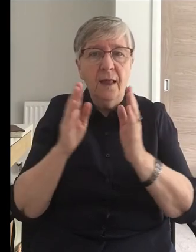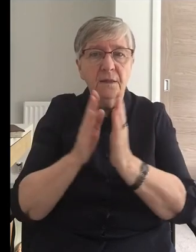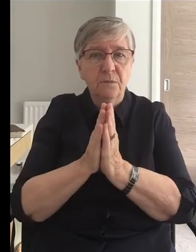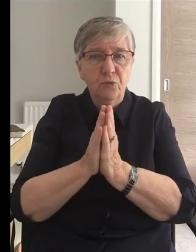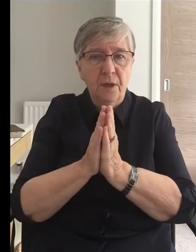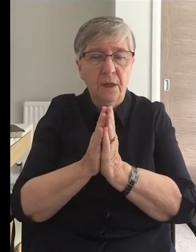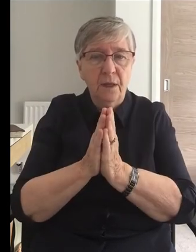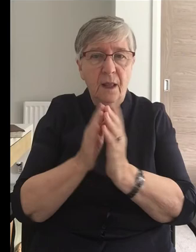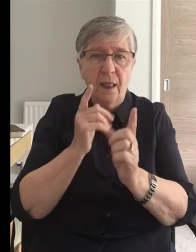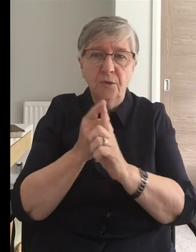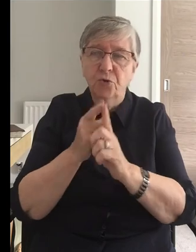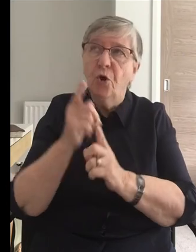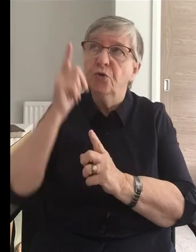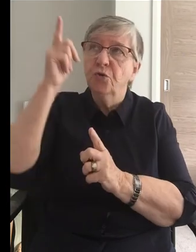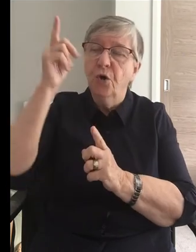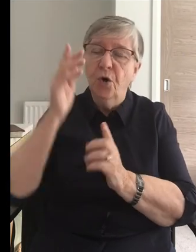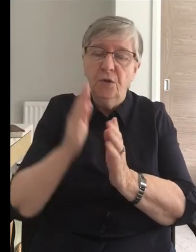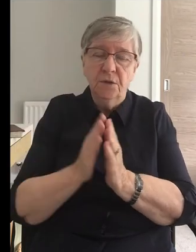God.